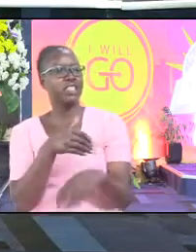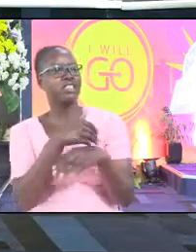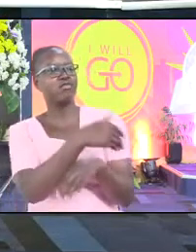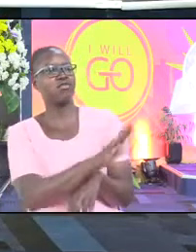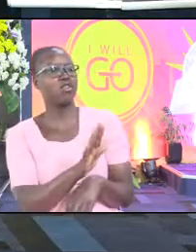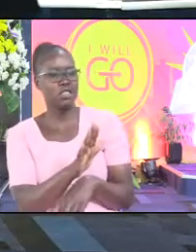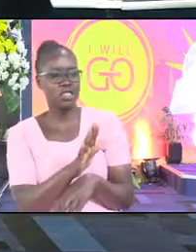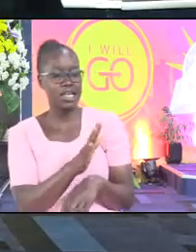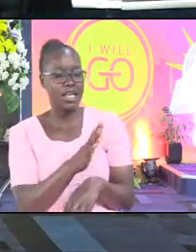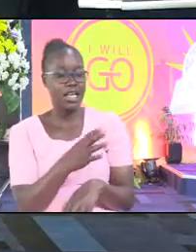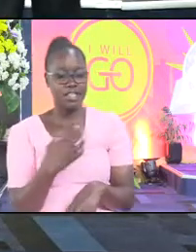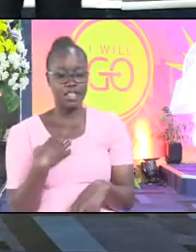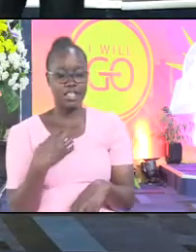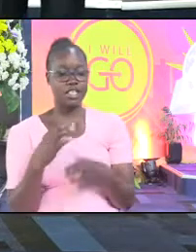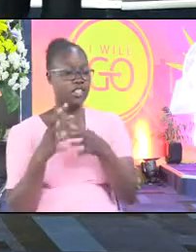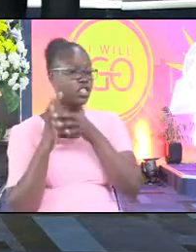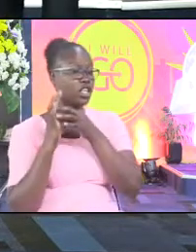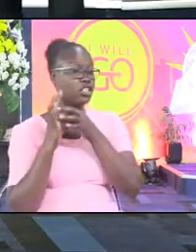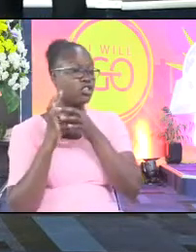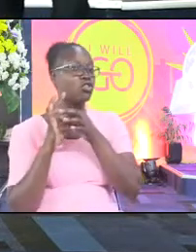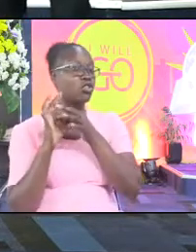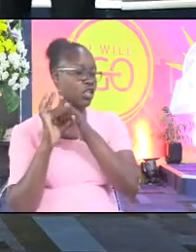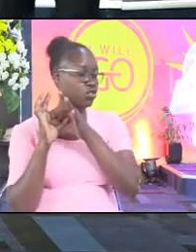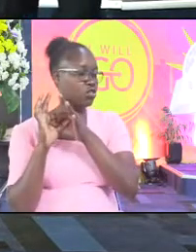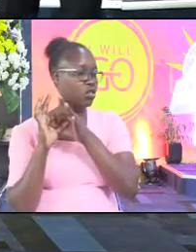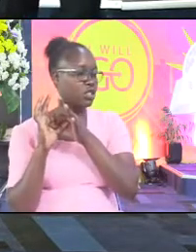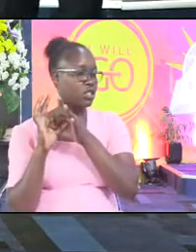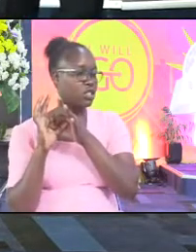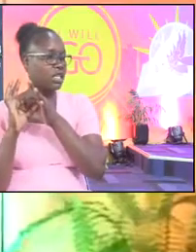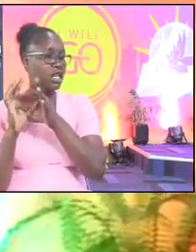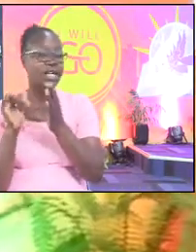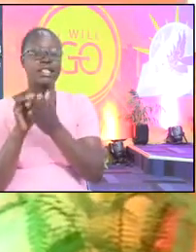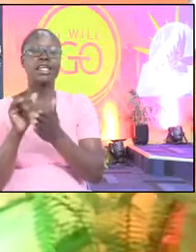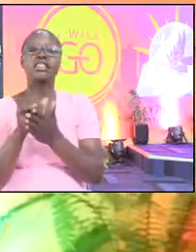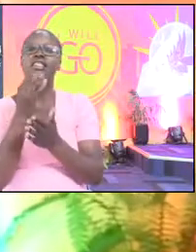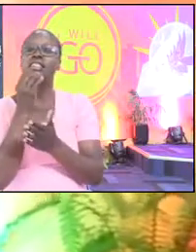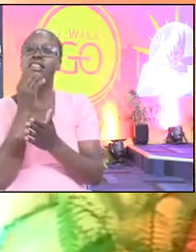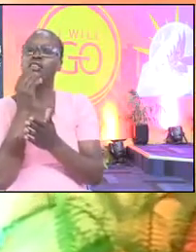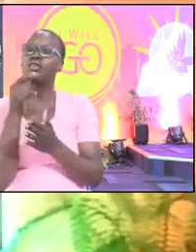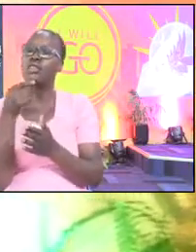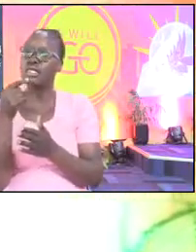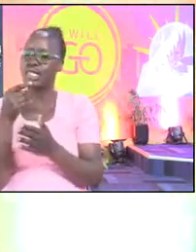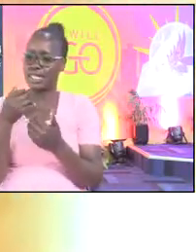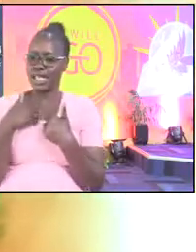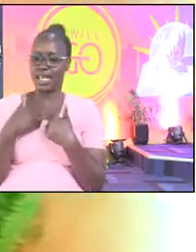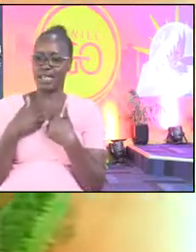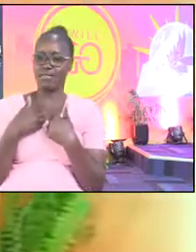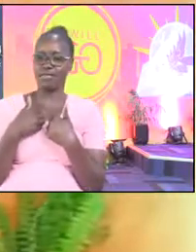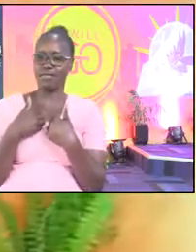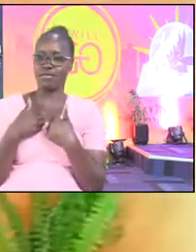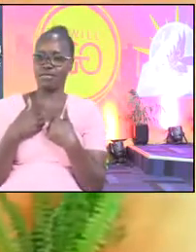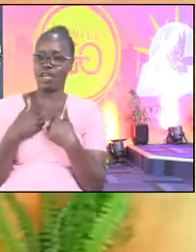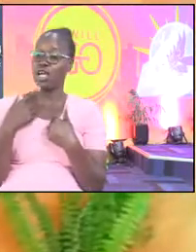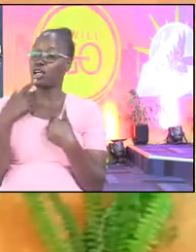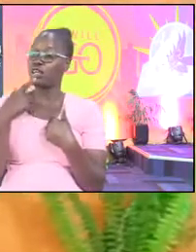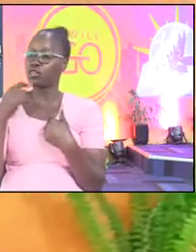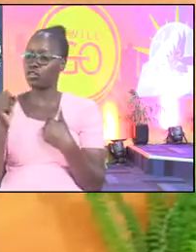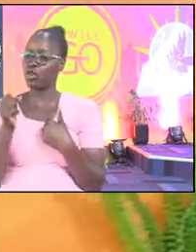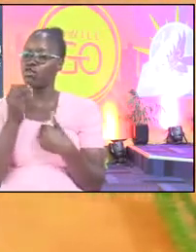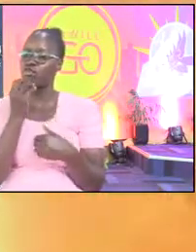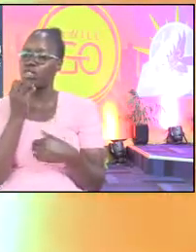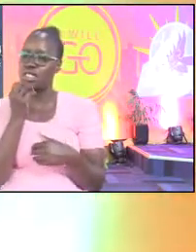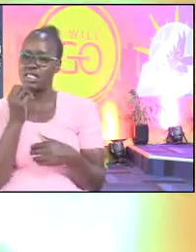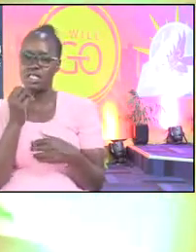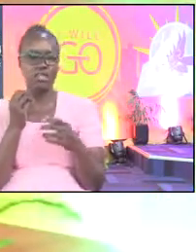lost that rich cultural heritage that the Jews claimed to have. And so the